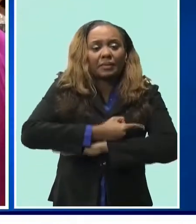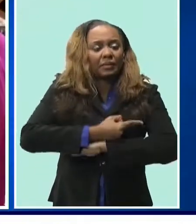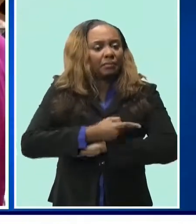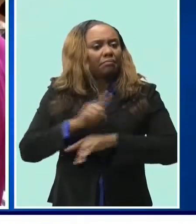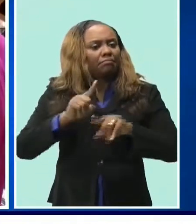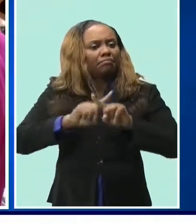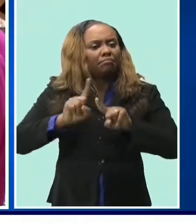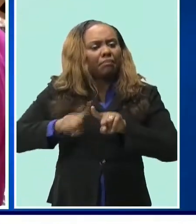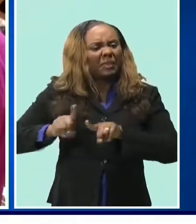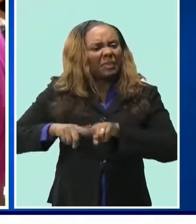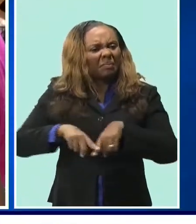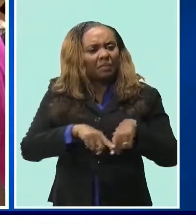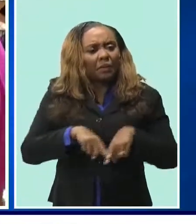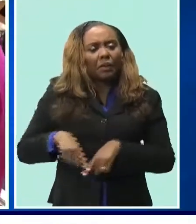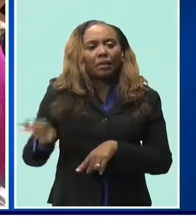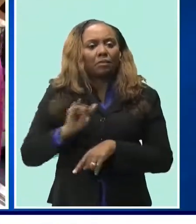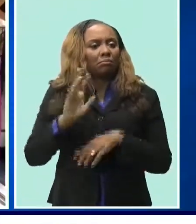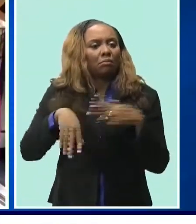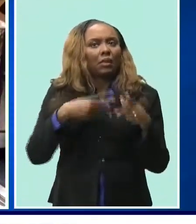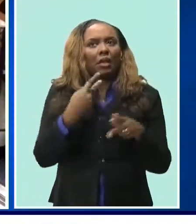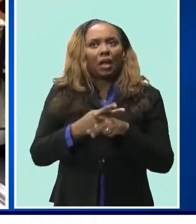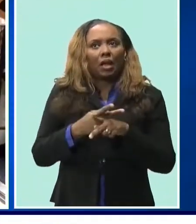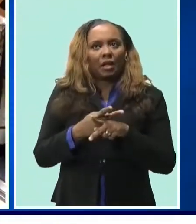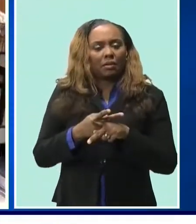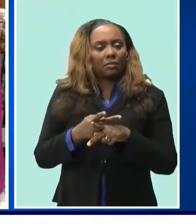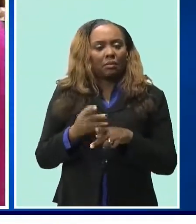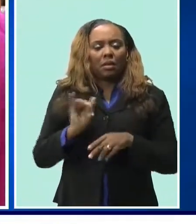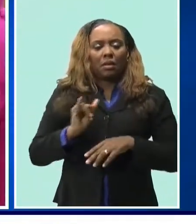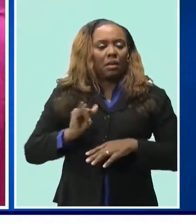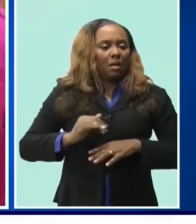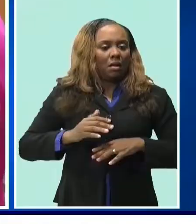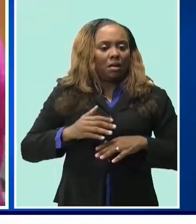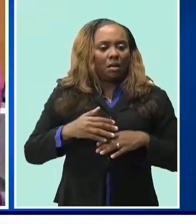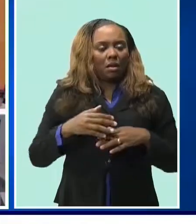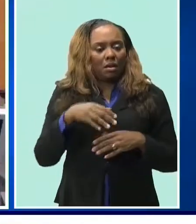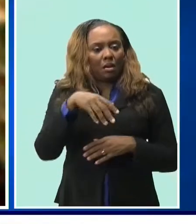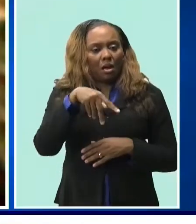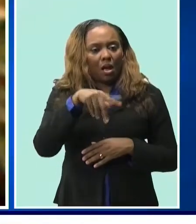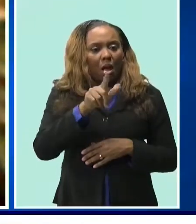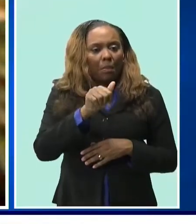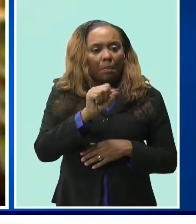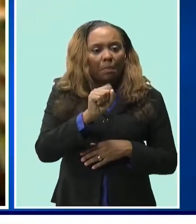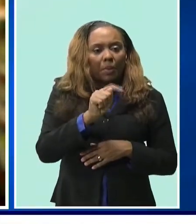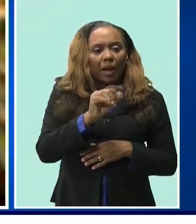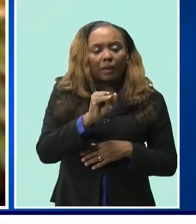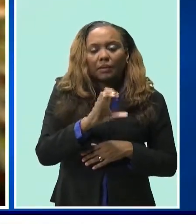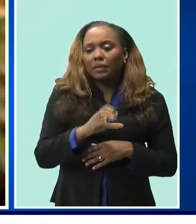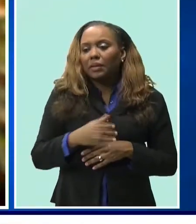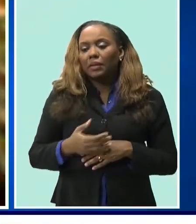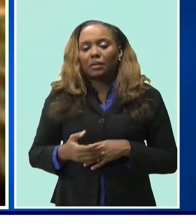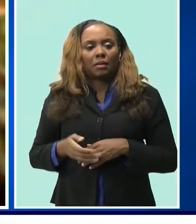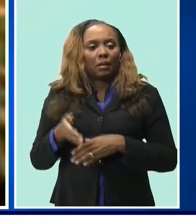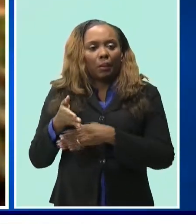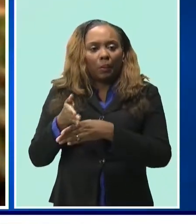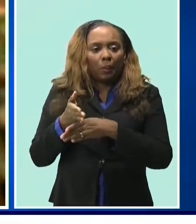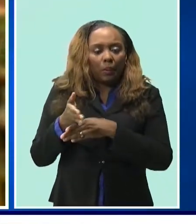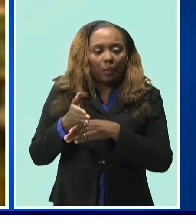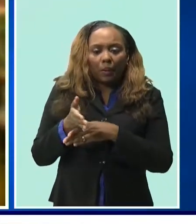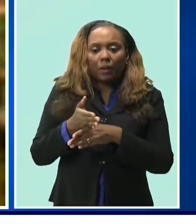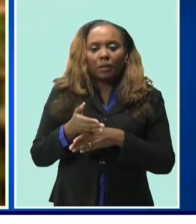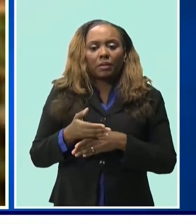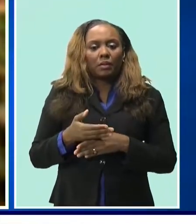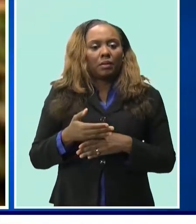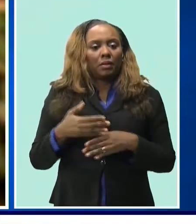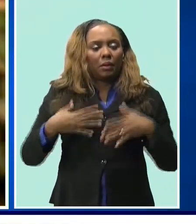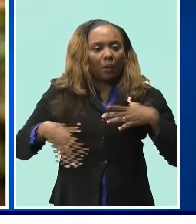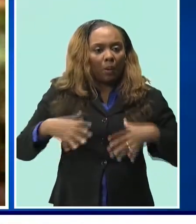different conditions like the type of surface, temperature, or humidity of the environment. The organization also says the likelihood of